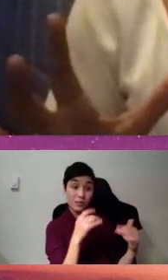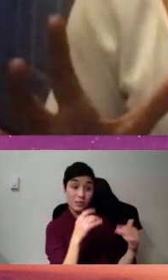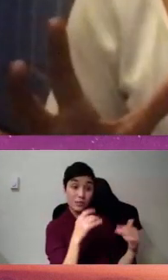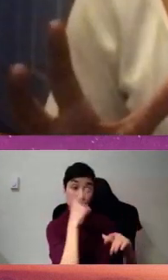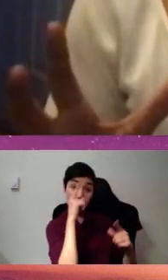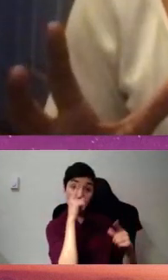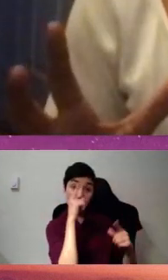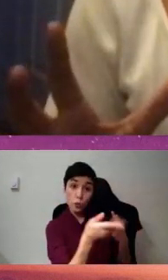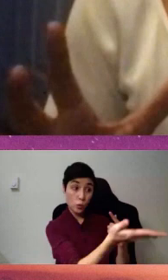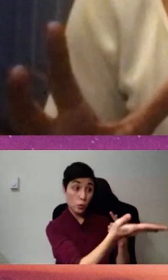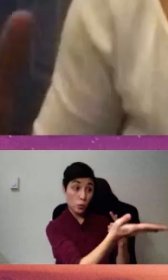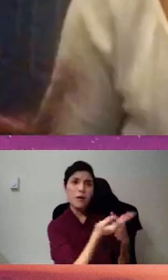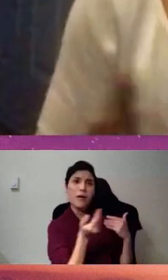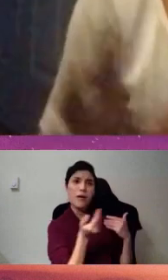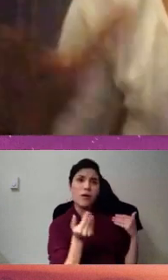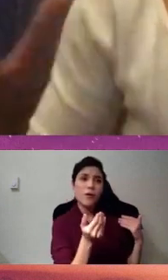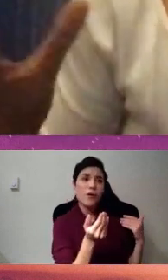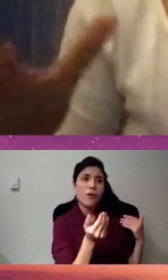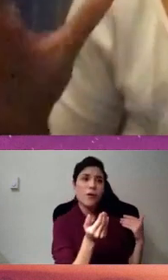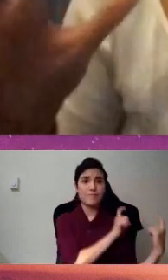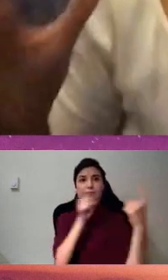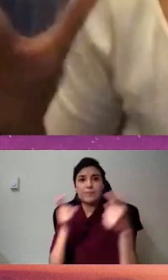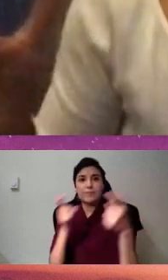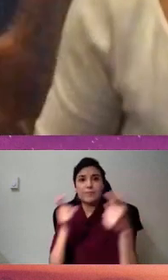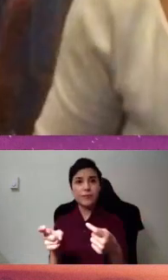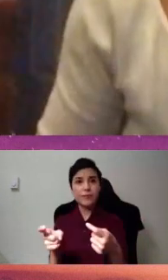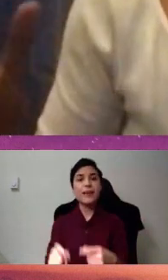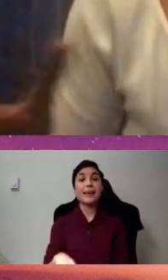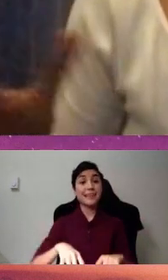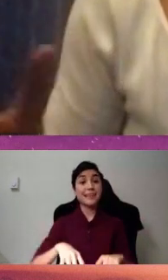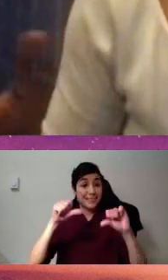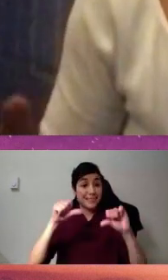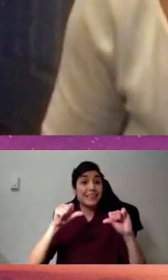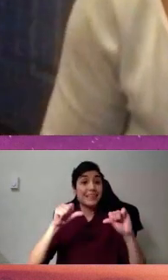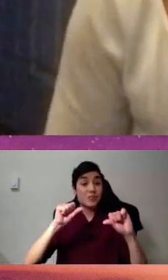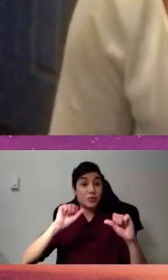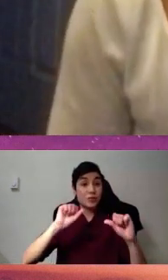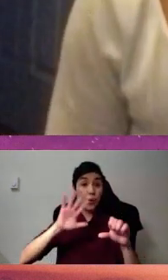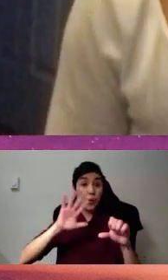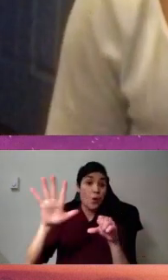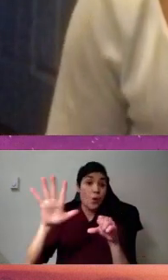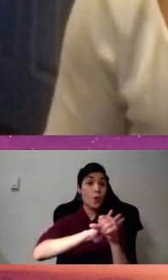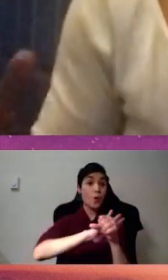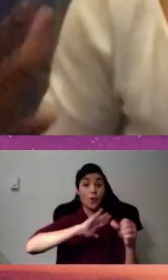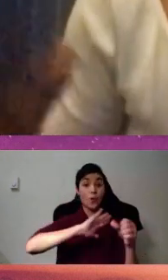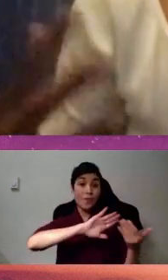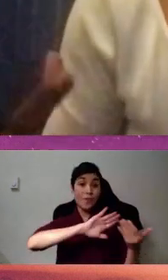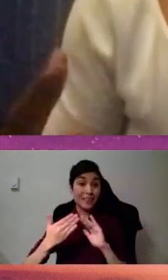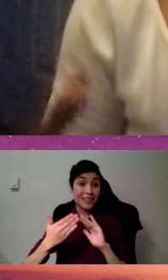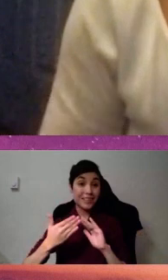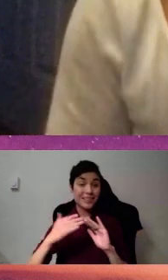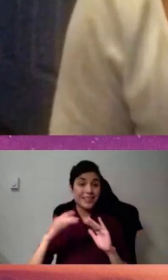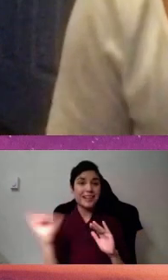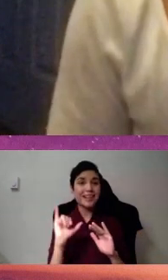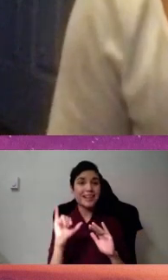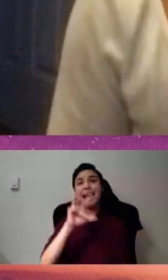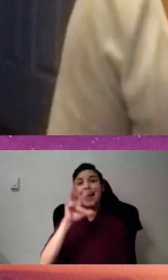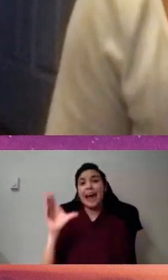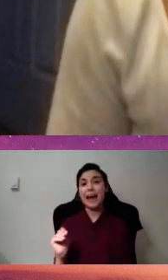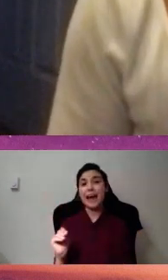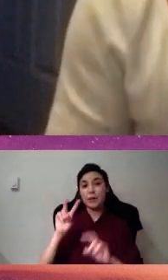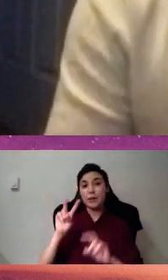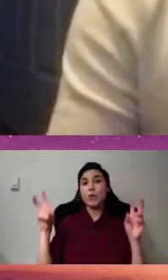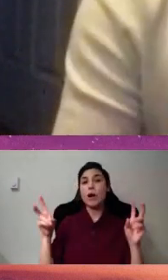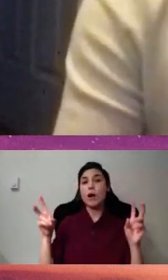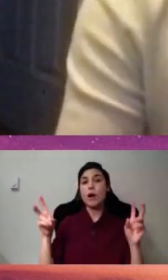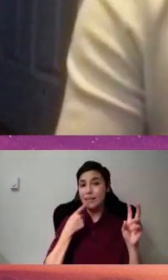a collective thing too. It takes a village, you know, as an African proverb would say, it takes a village. So we all have to do this